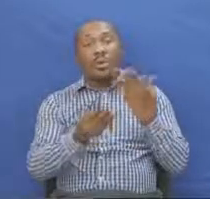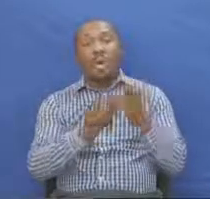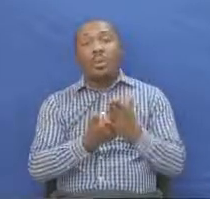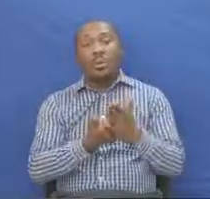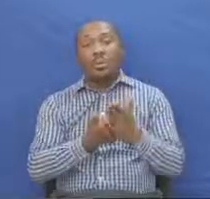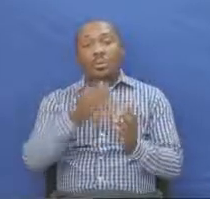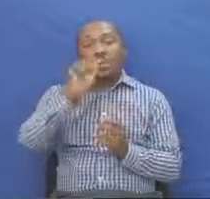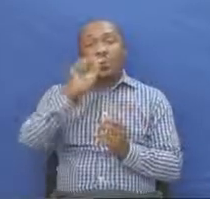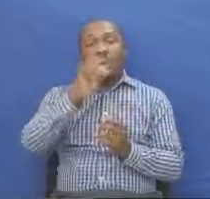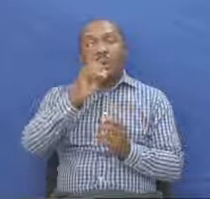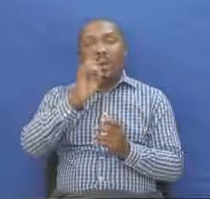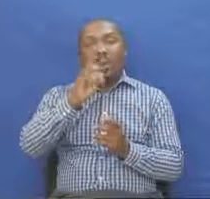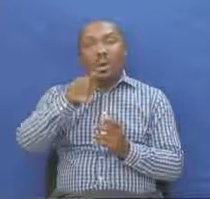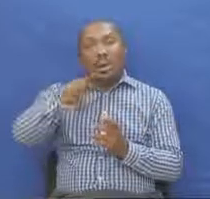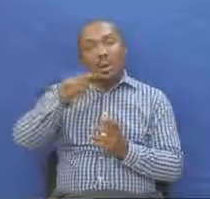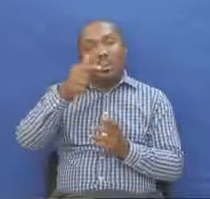environment.